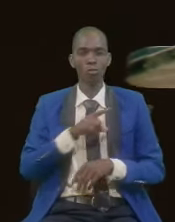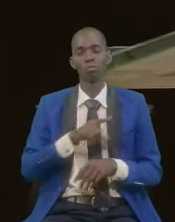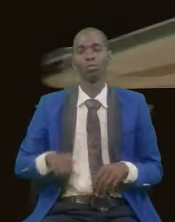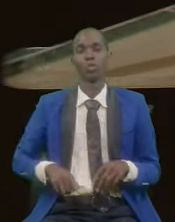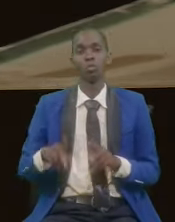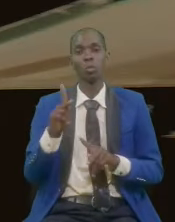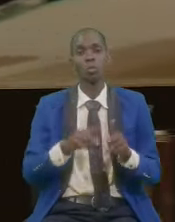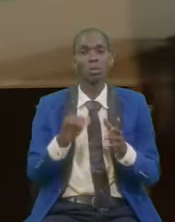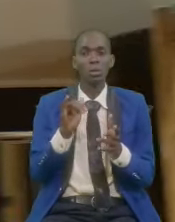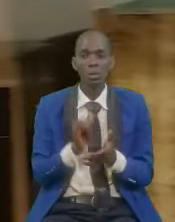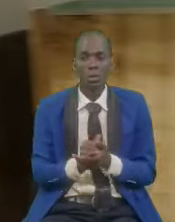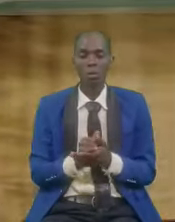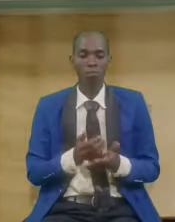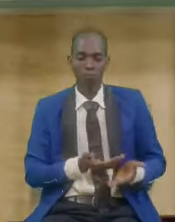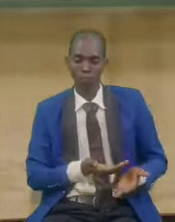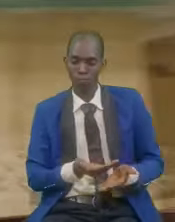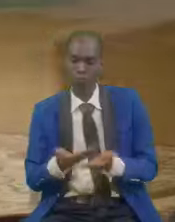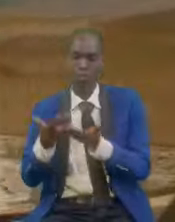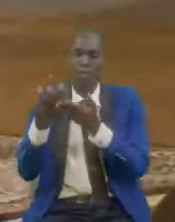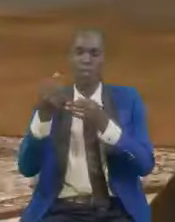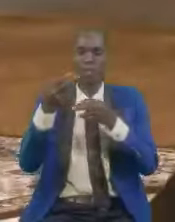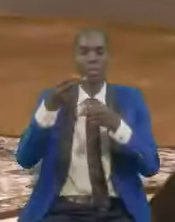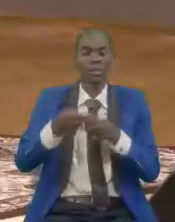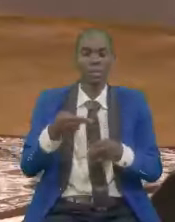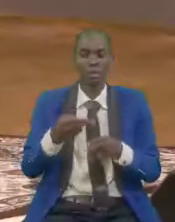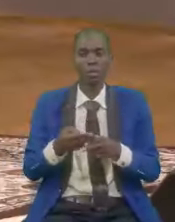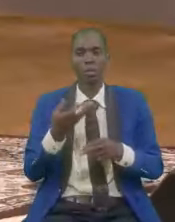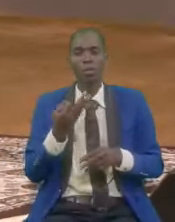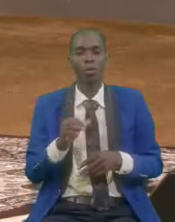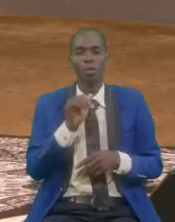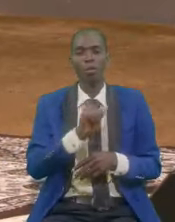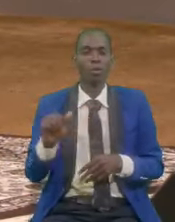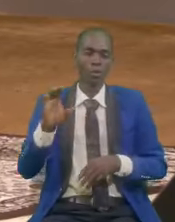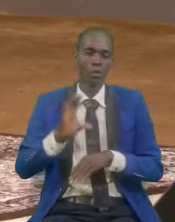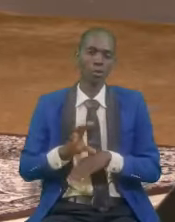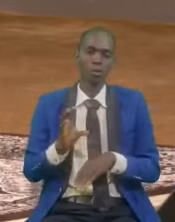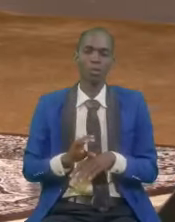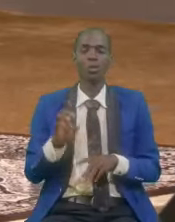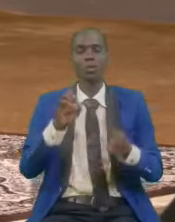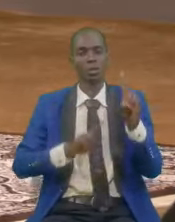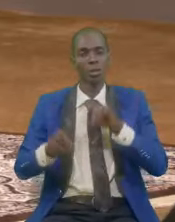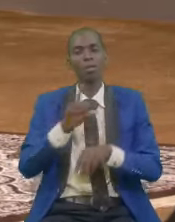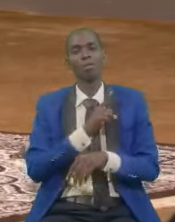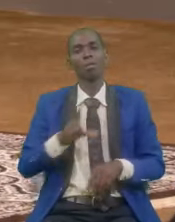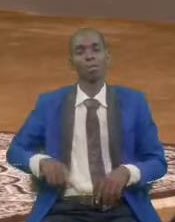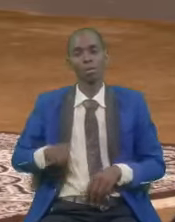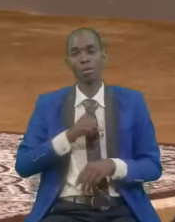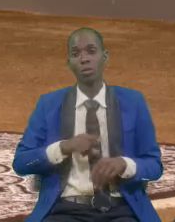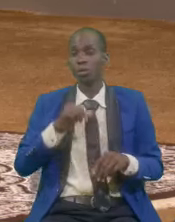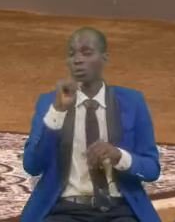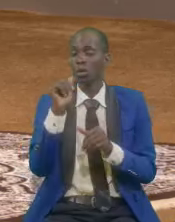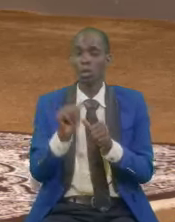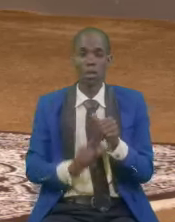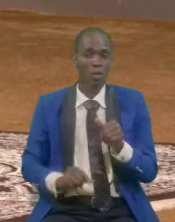carry the label of the name of a denomination, Lord, Lord, not